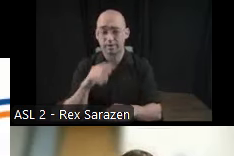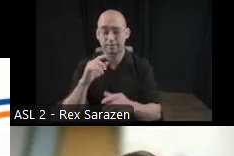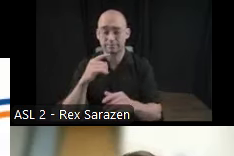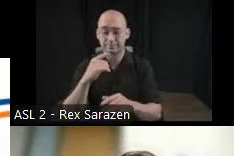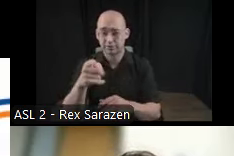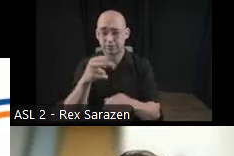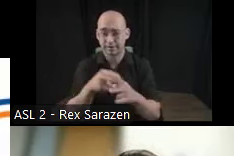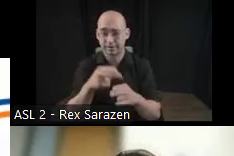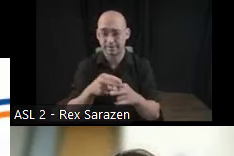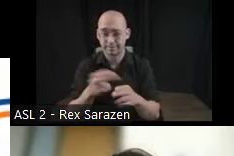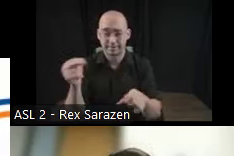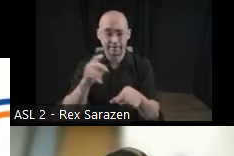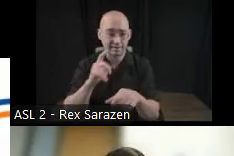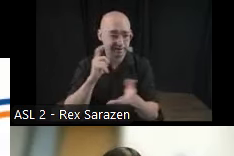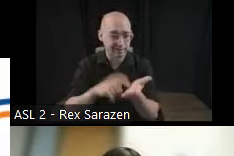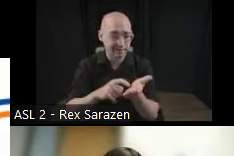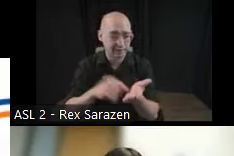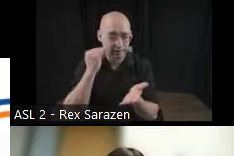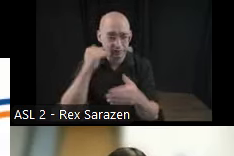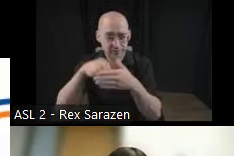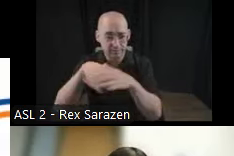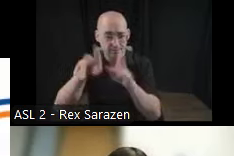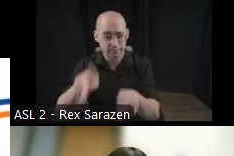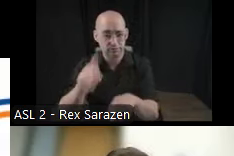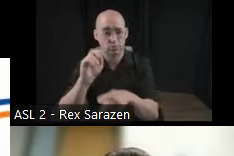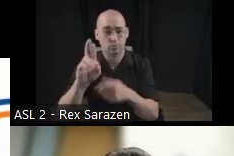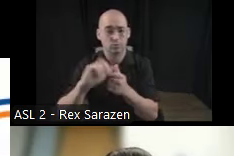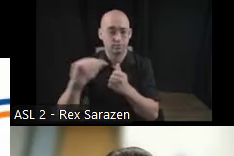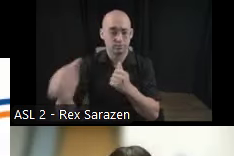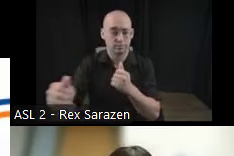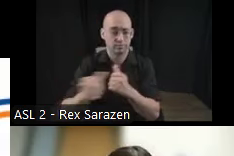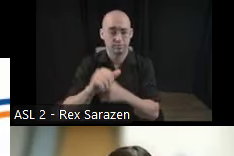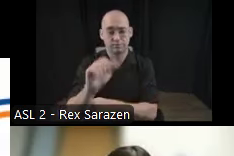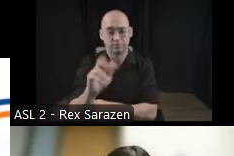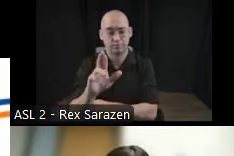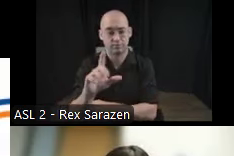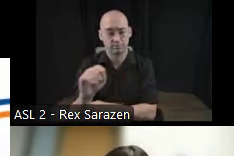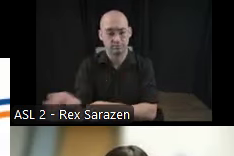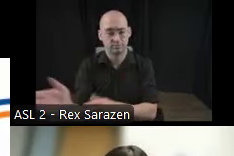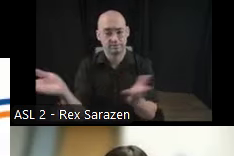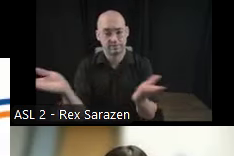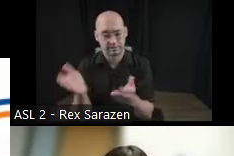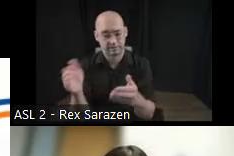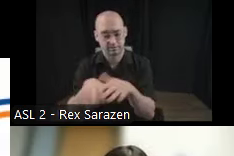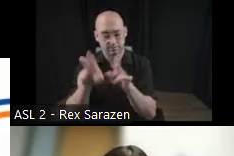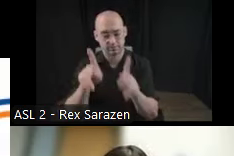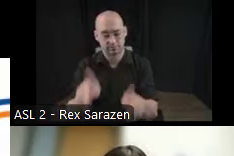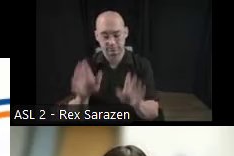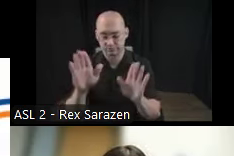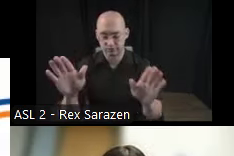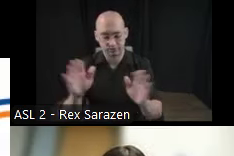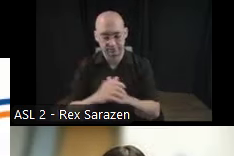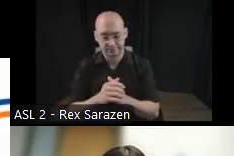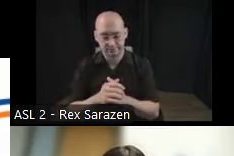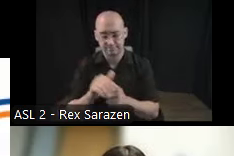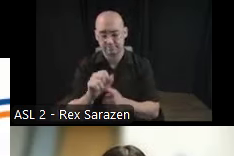joining in person or remotely. Carlos. Here, in person. All right, great.